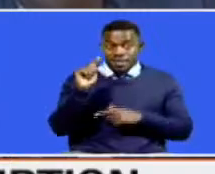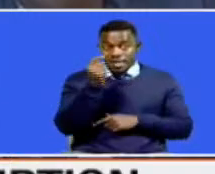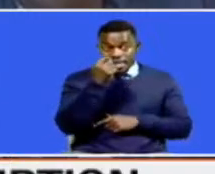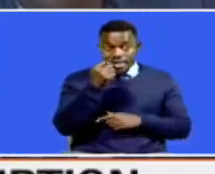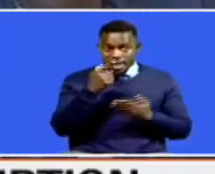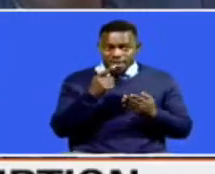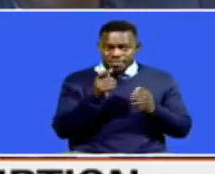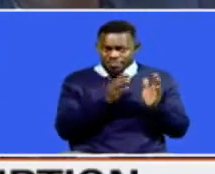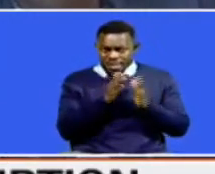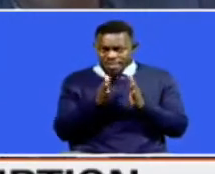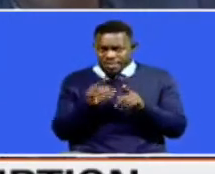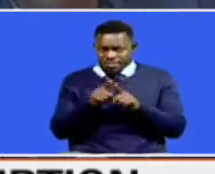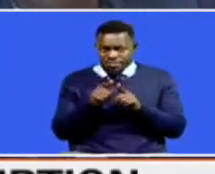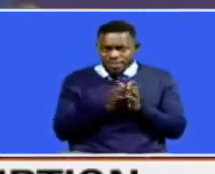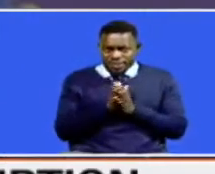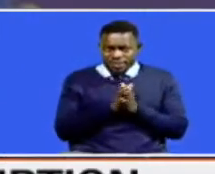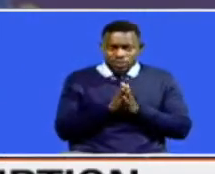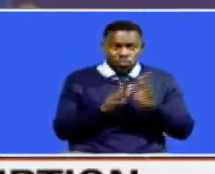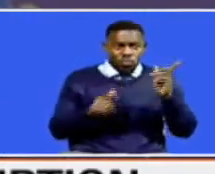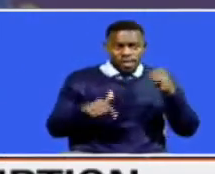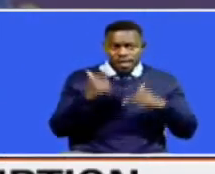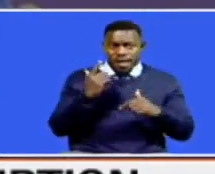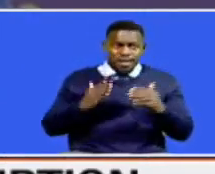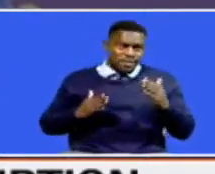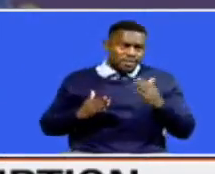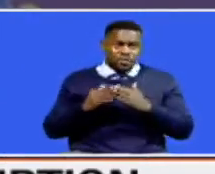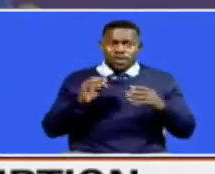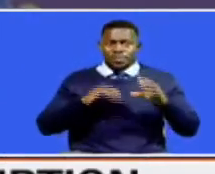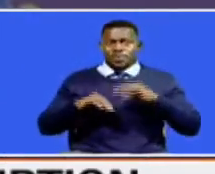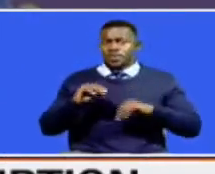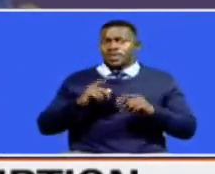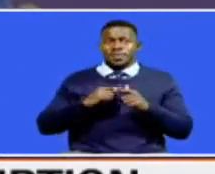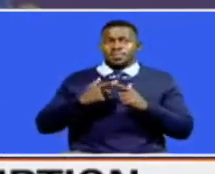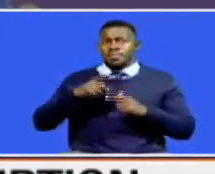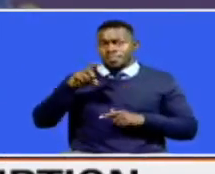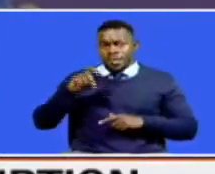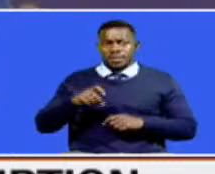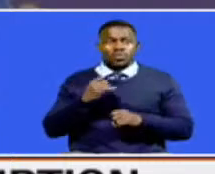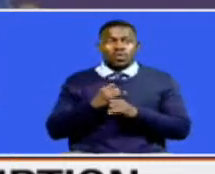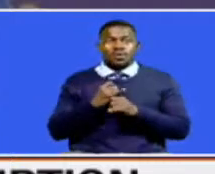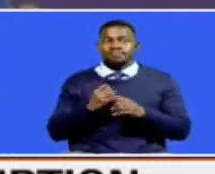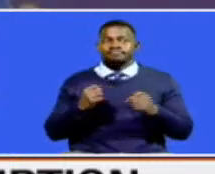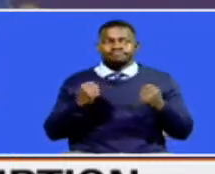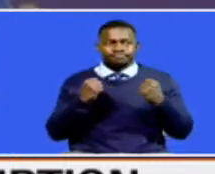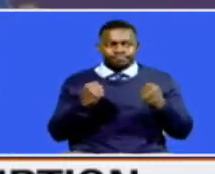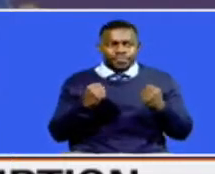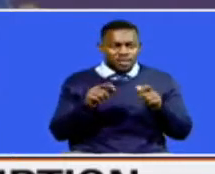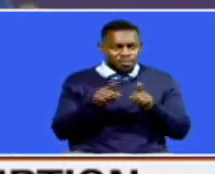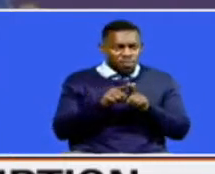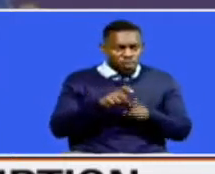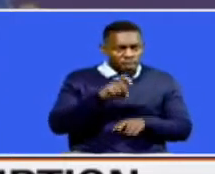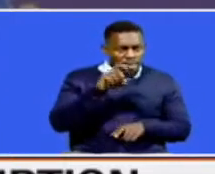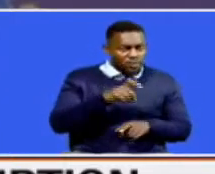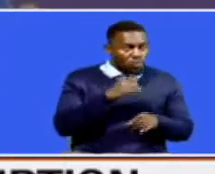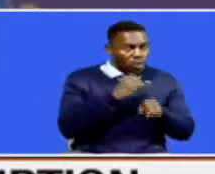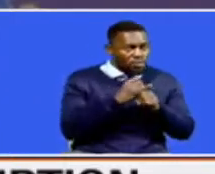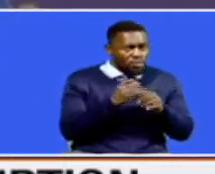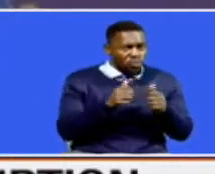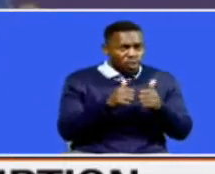win the fight against corruption. Once an officer in public entity has been identified with corruption,